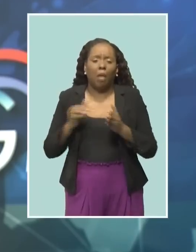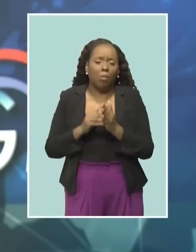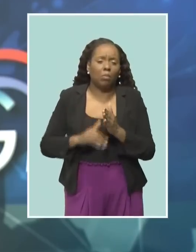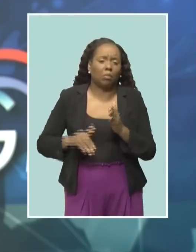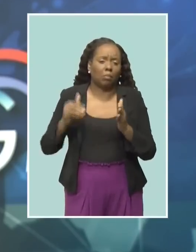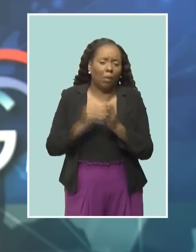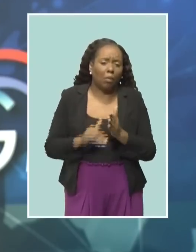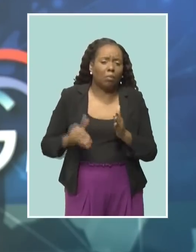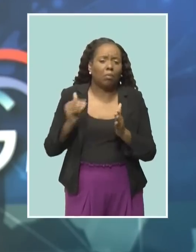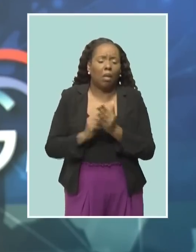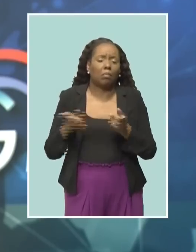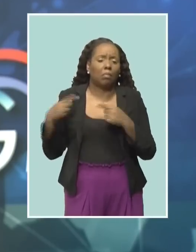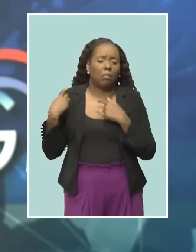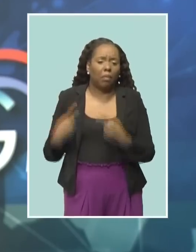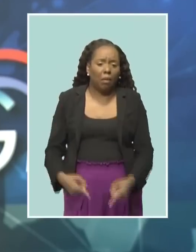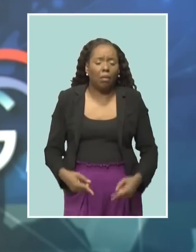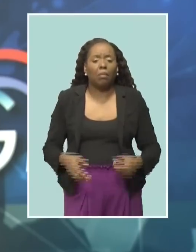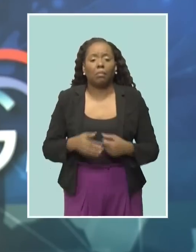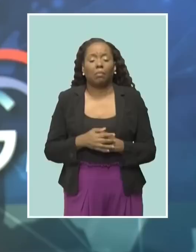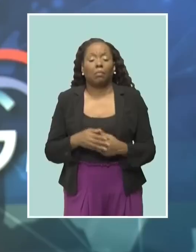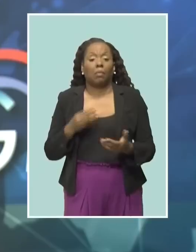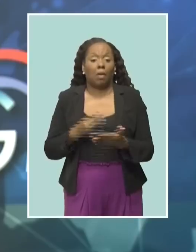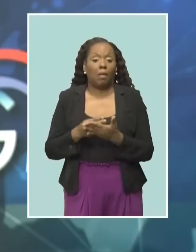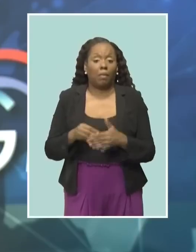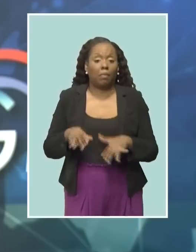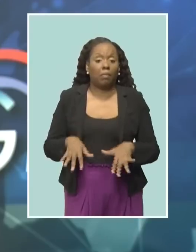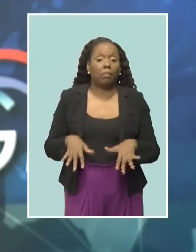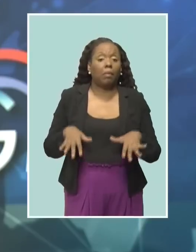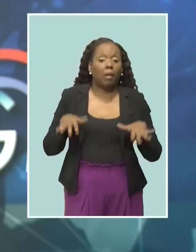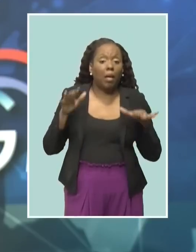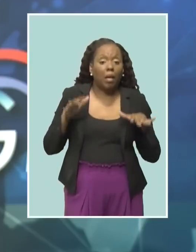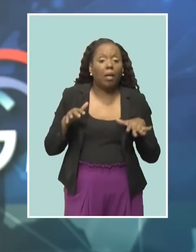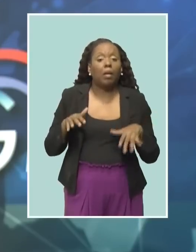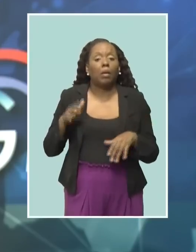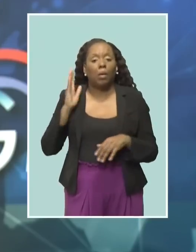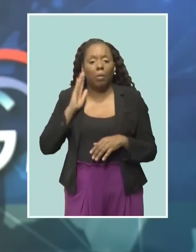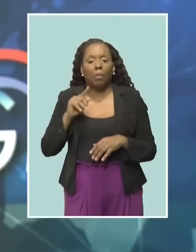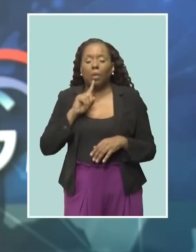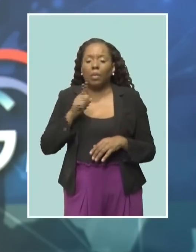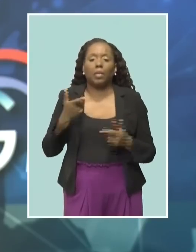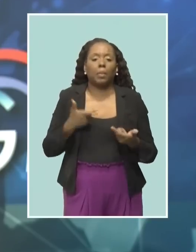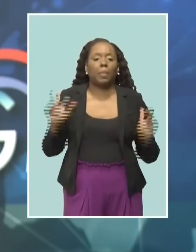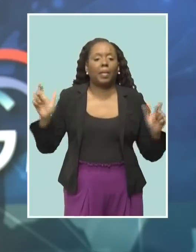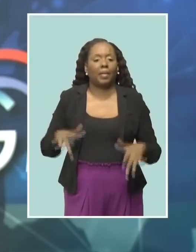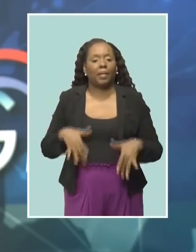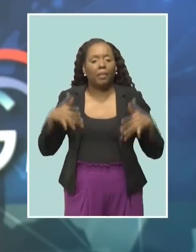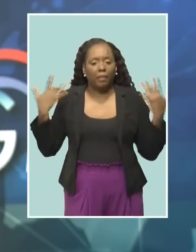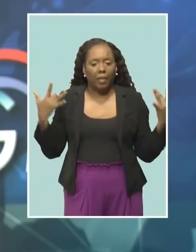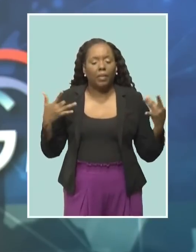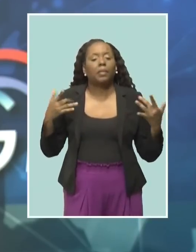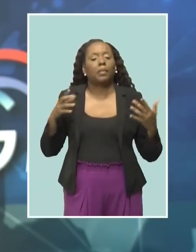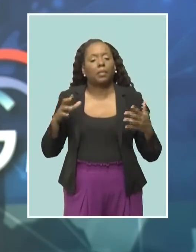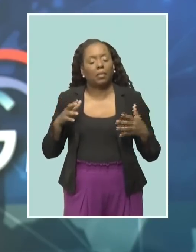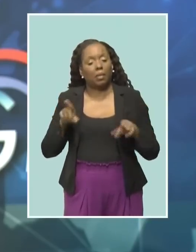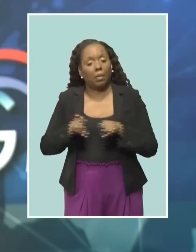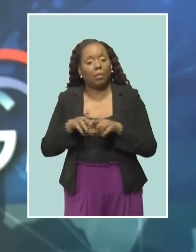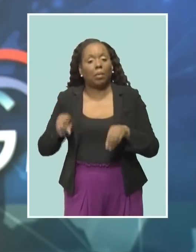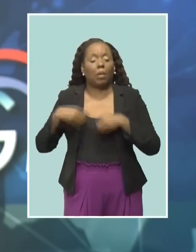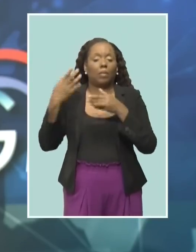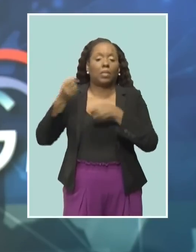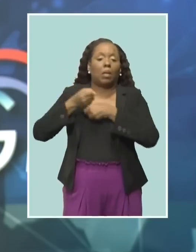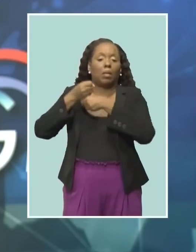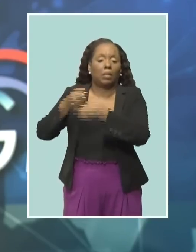to the QEH so far. He says while the main fundraising event is the Bring On the Spring event, the foundation also